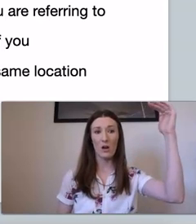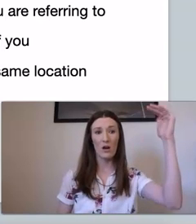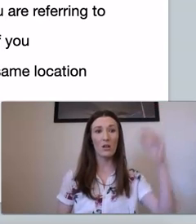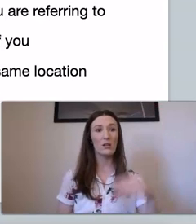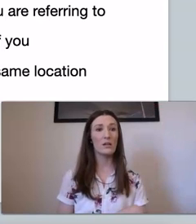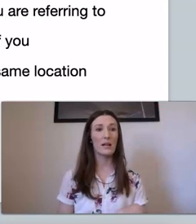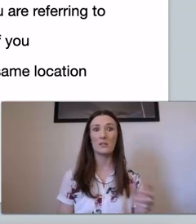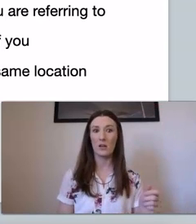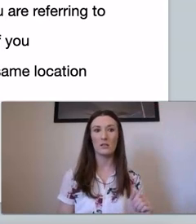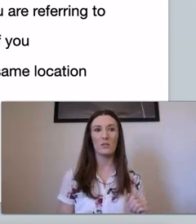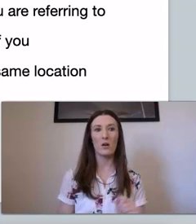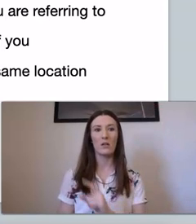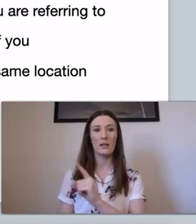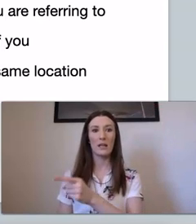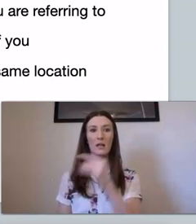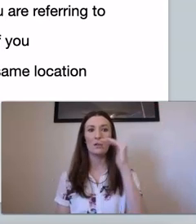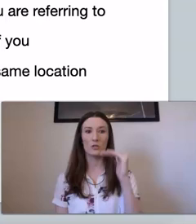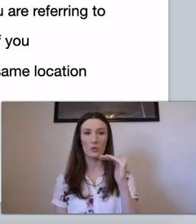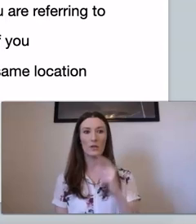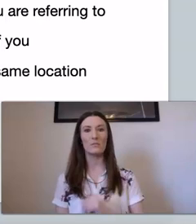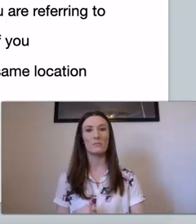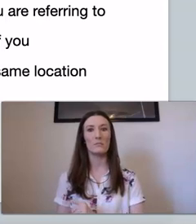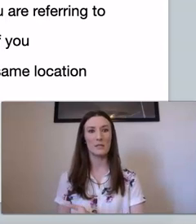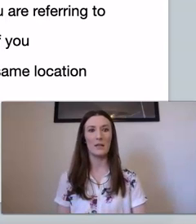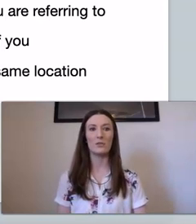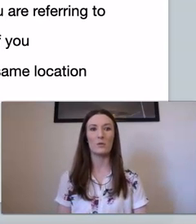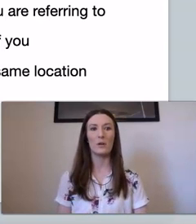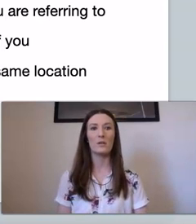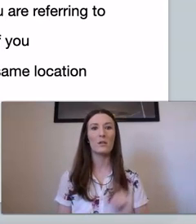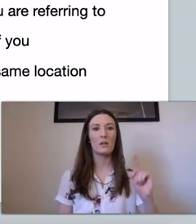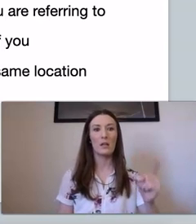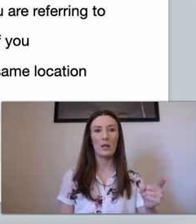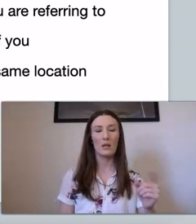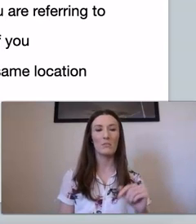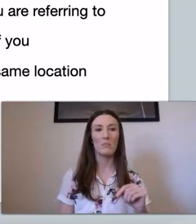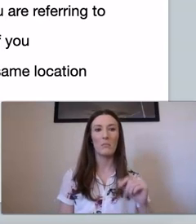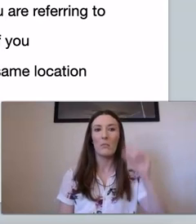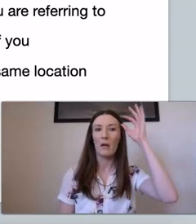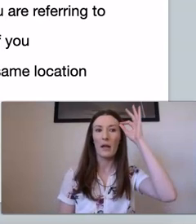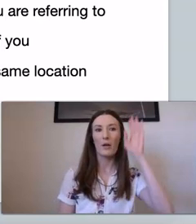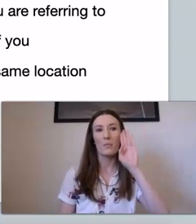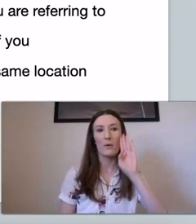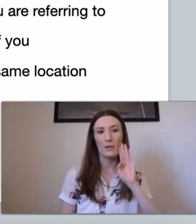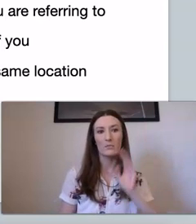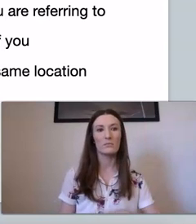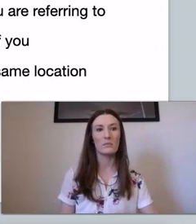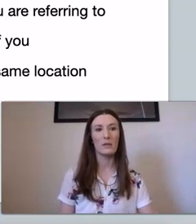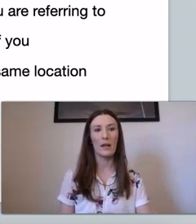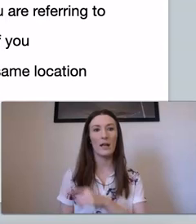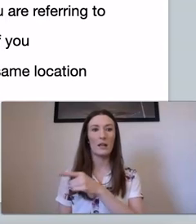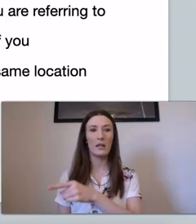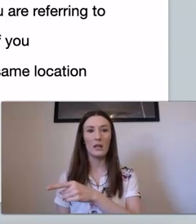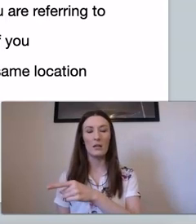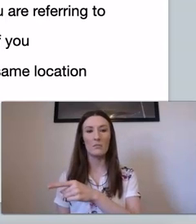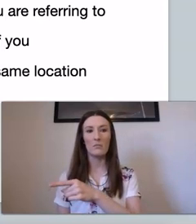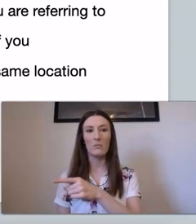he's tall. Okay? Scott is tall. He short. David short. He hair brown.